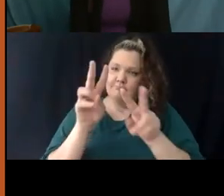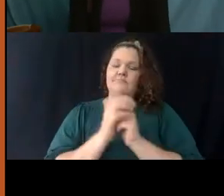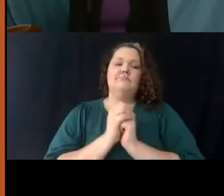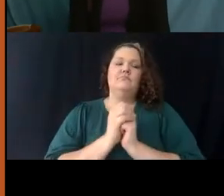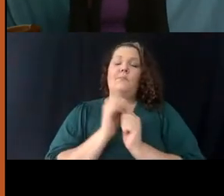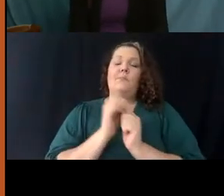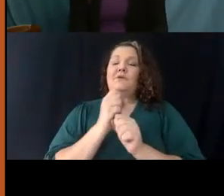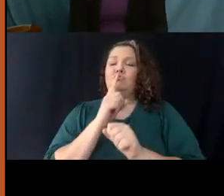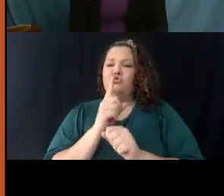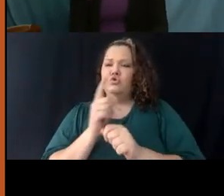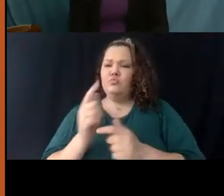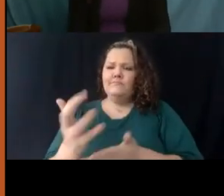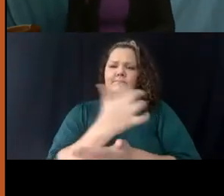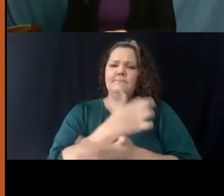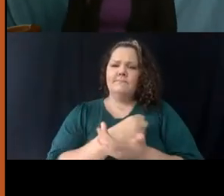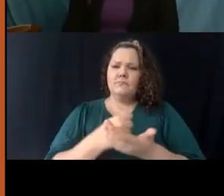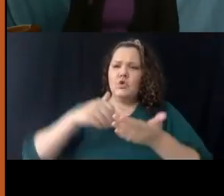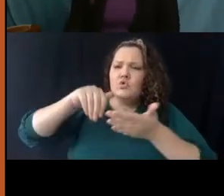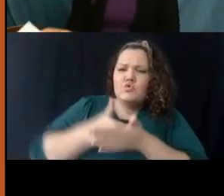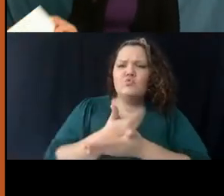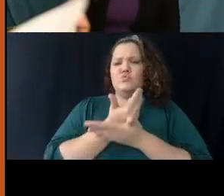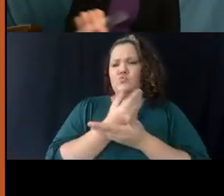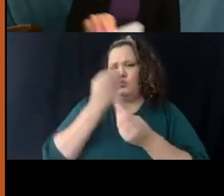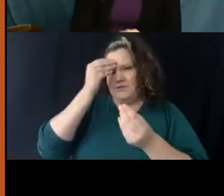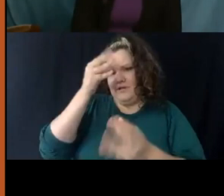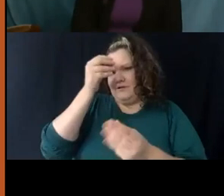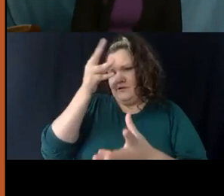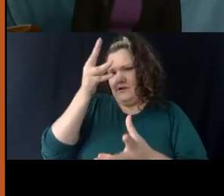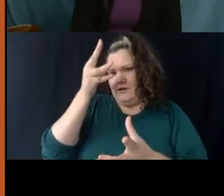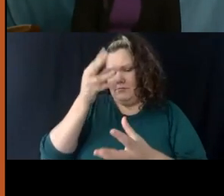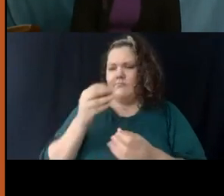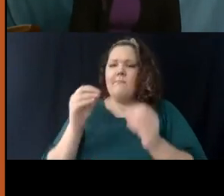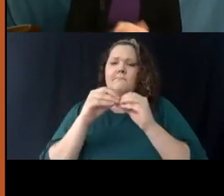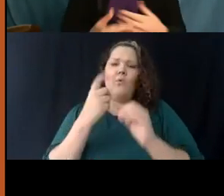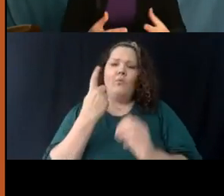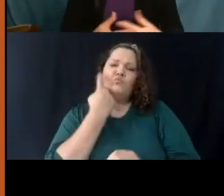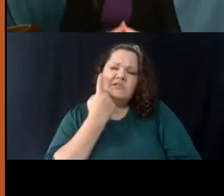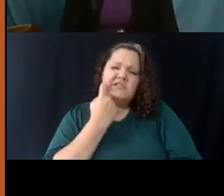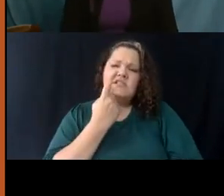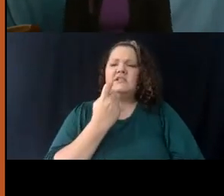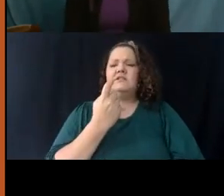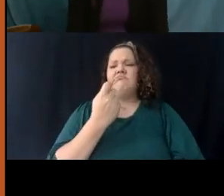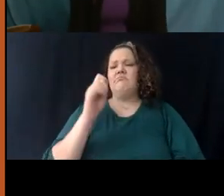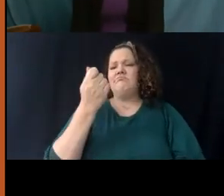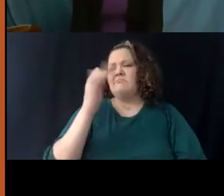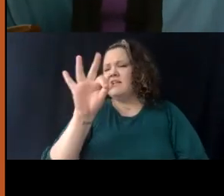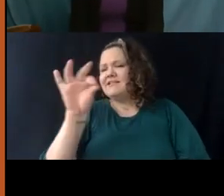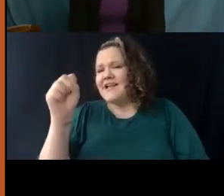year they were published. Also to get a sense of where that information is coming from. Is it new? Is it old?